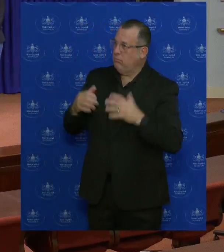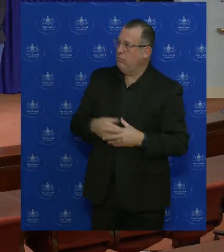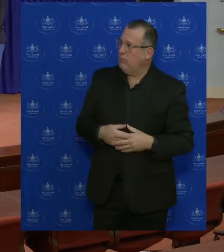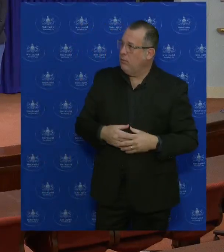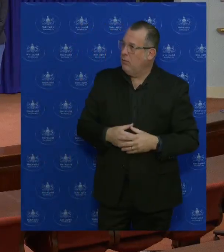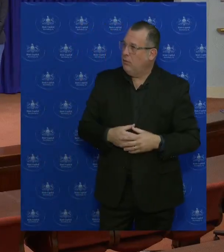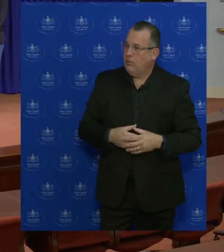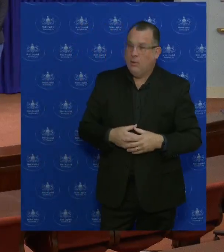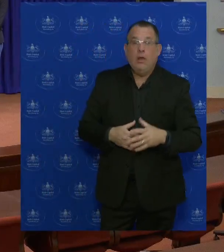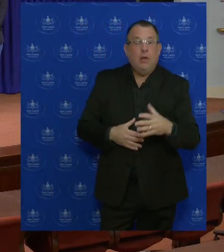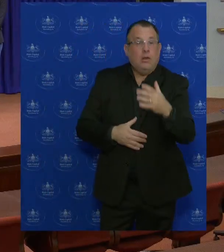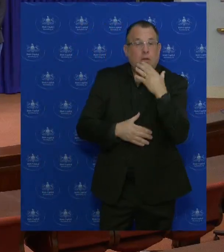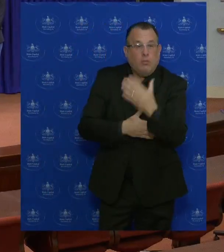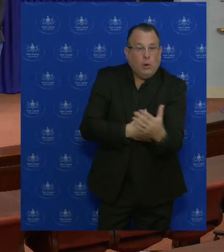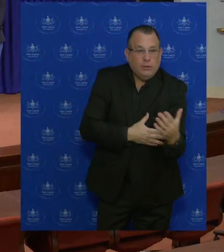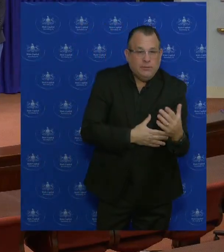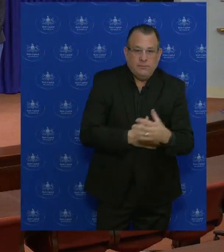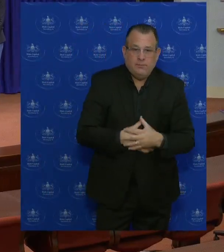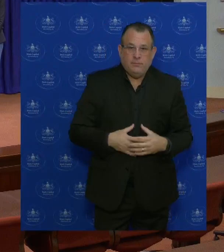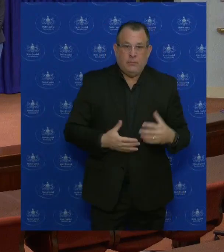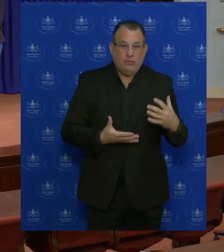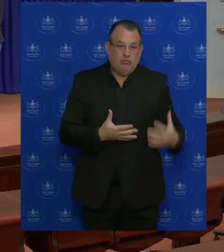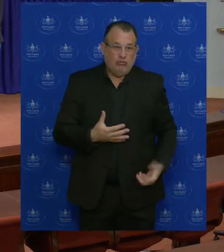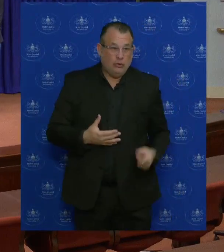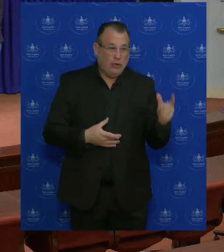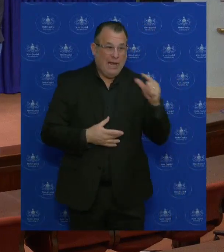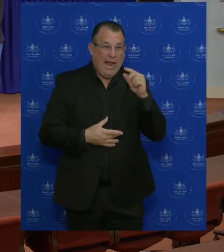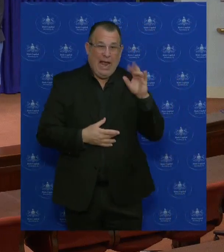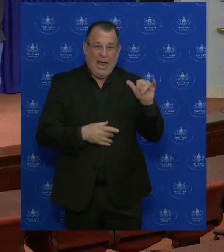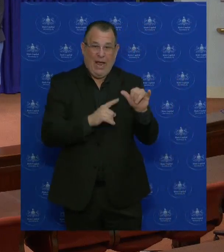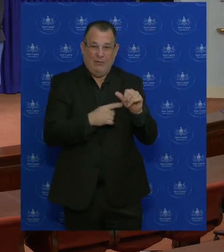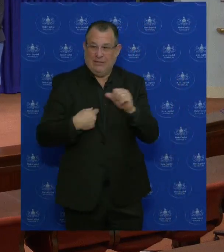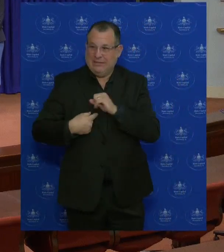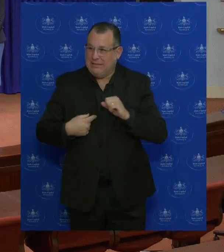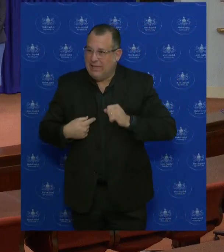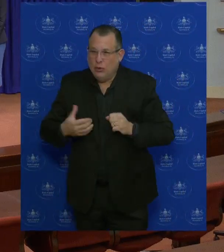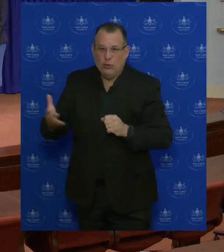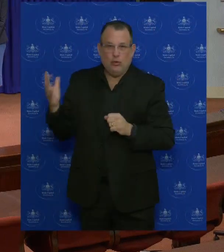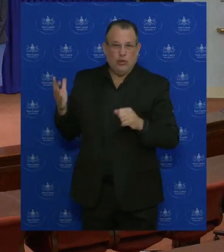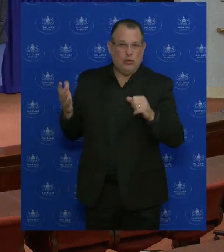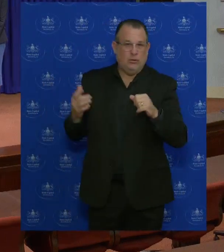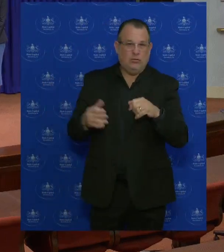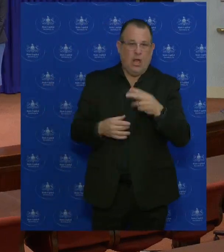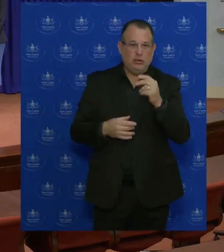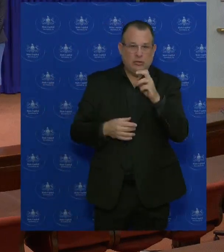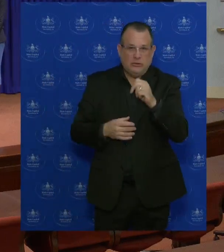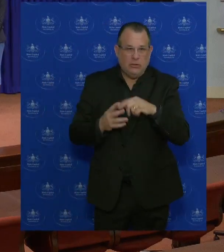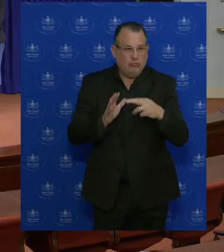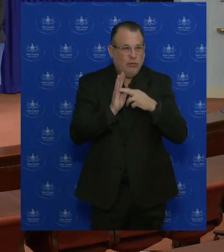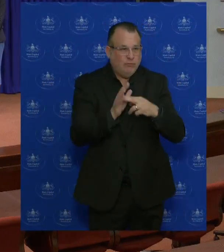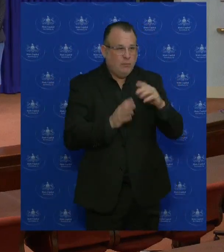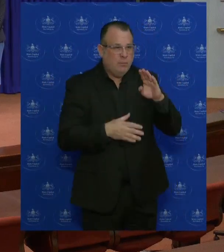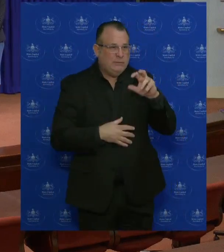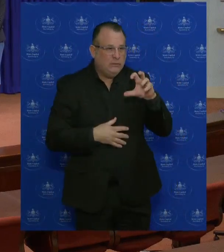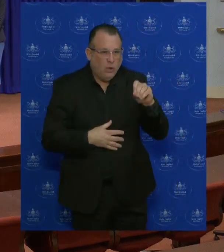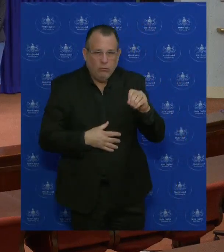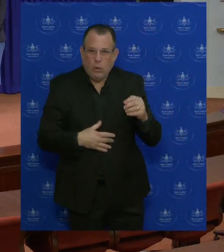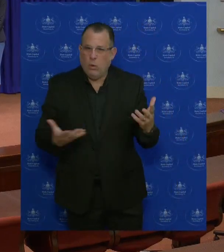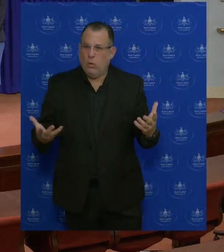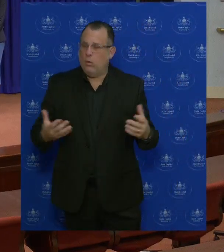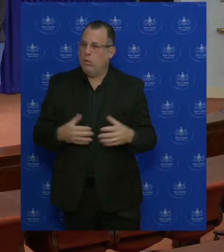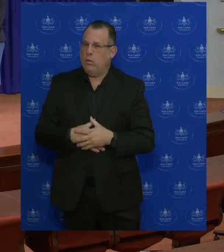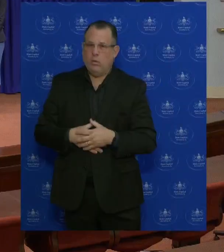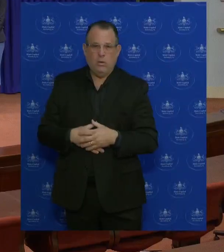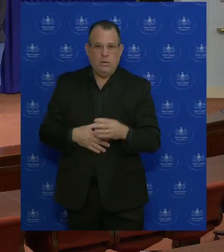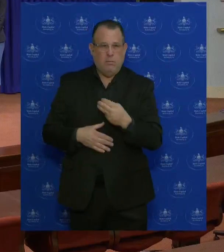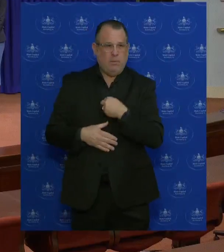Good morning. Treasurer Garrity, Senator Hutchinson, Representative Bizzarro, and members of the General Assembly, I'm happy to